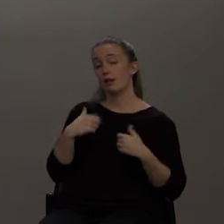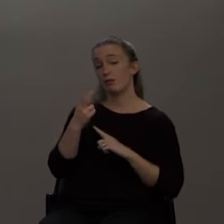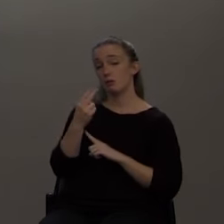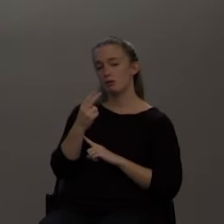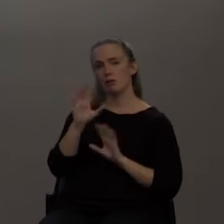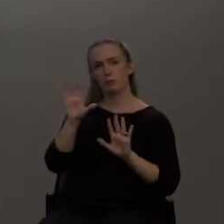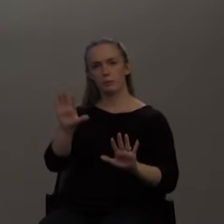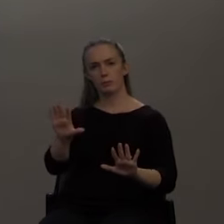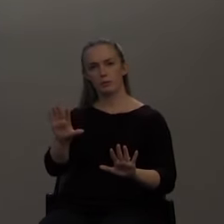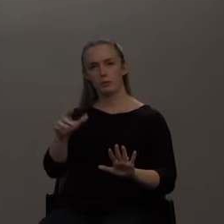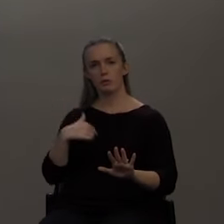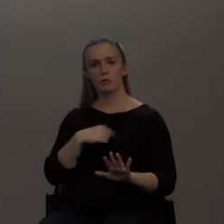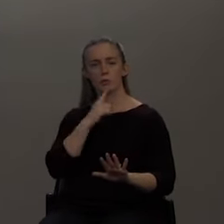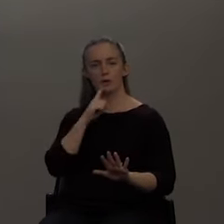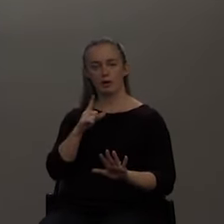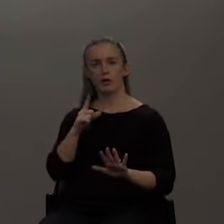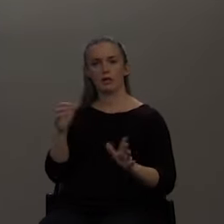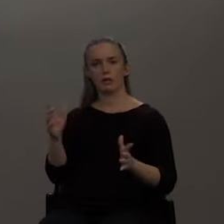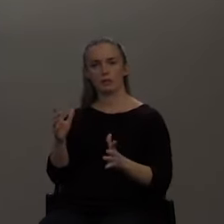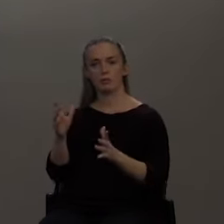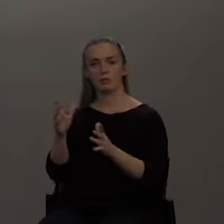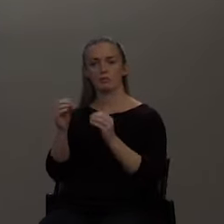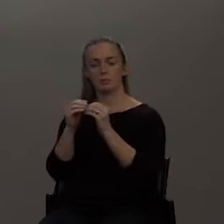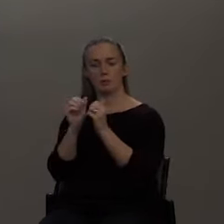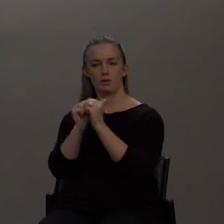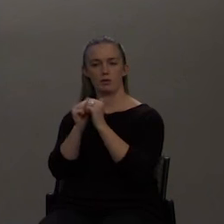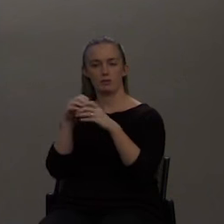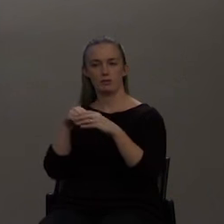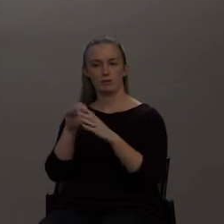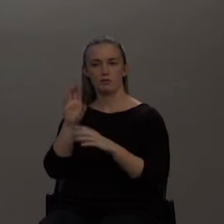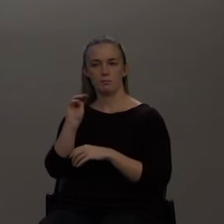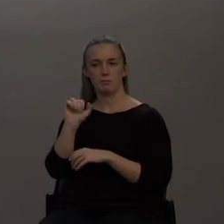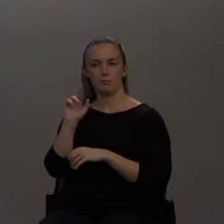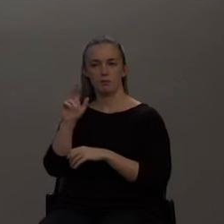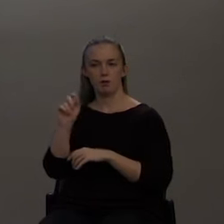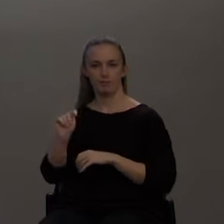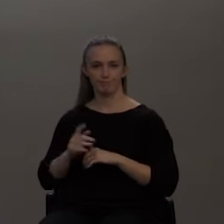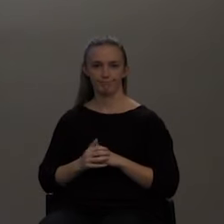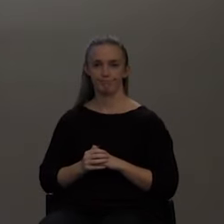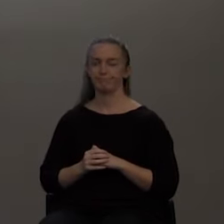concerns that we're encouraging greater competition in the market.